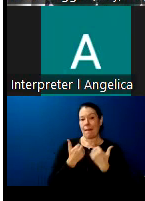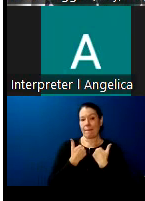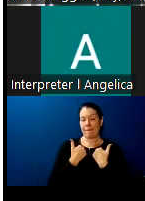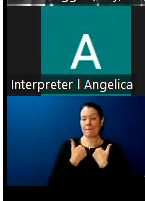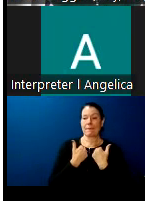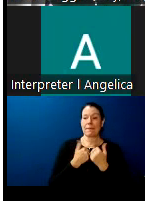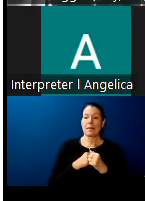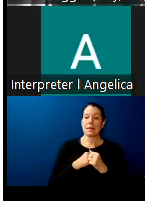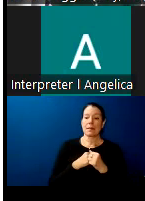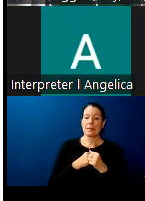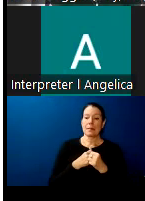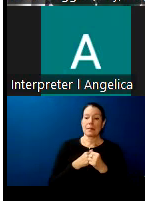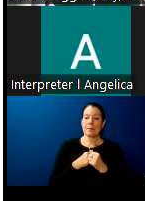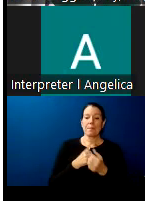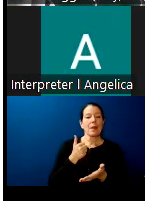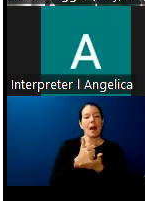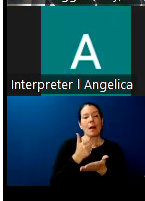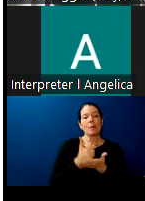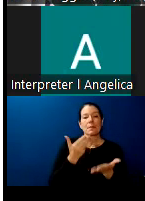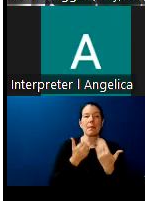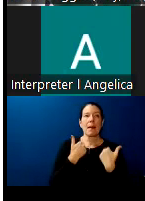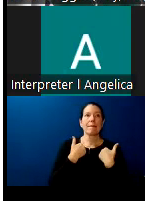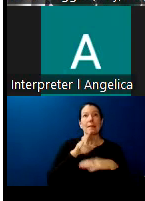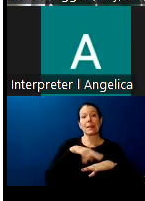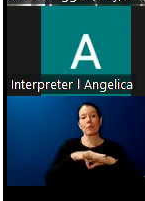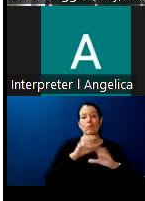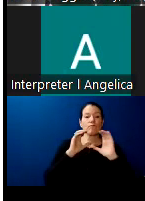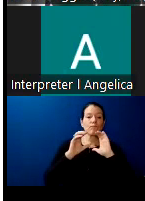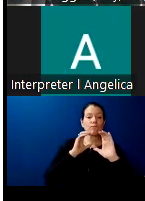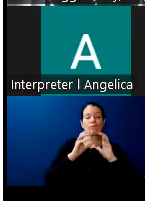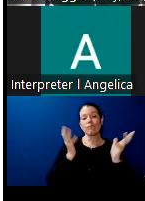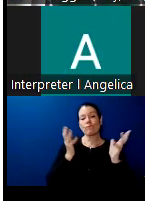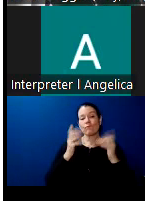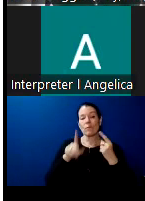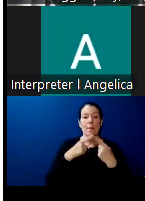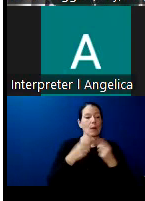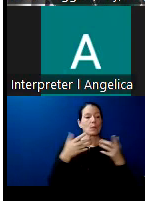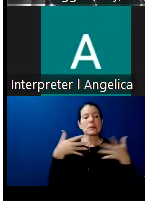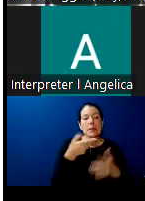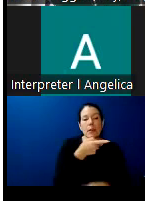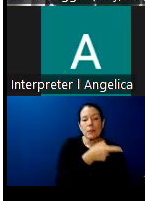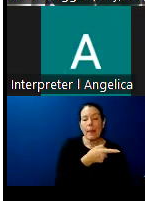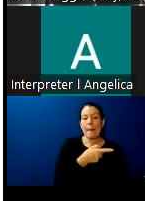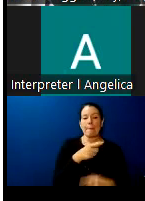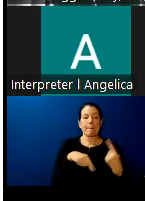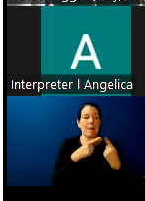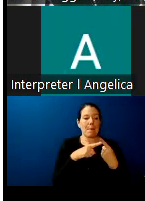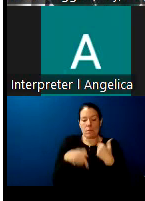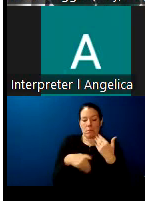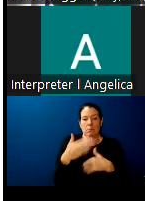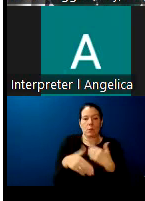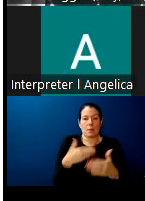be helpful to just kind of have a natural conversation about what scares or intimidates them about this